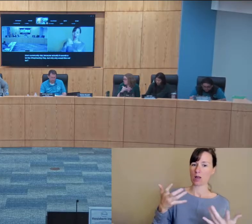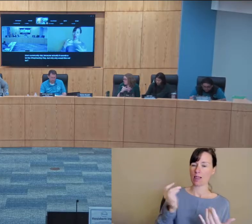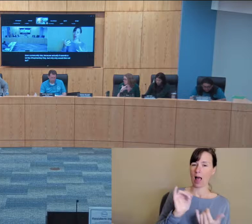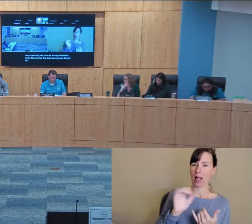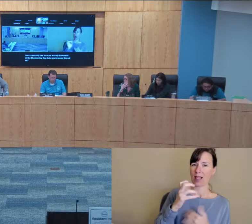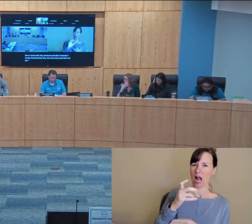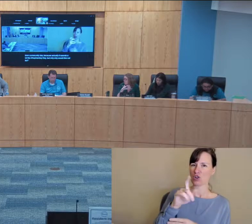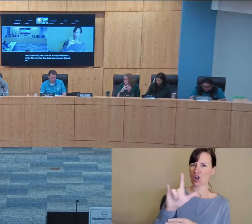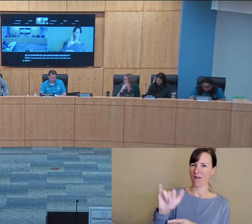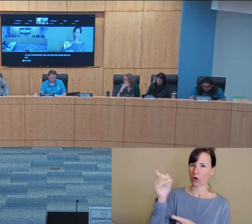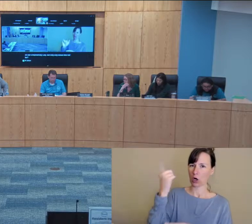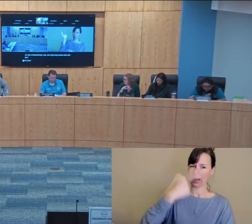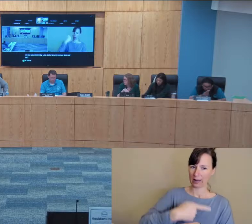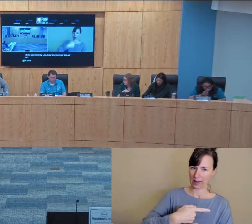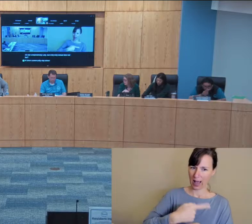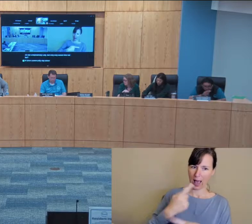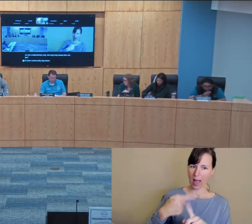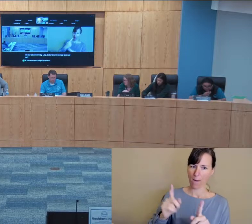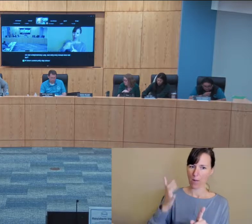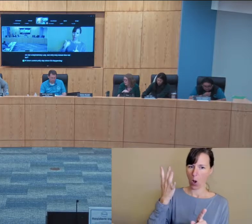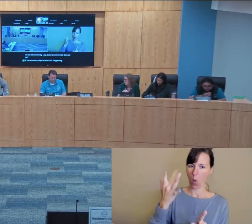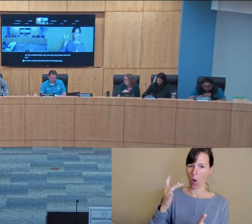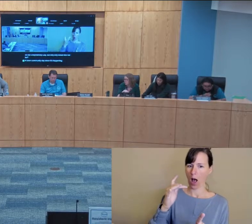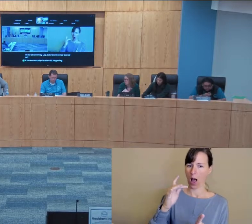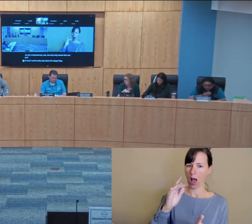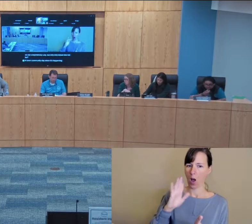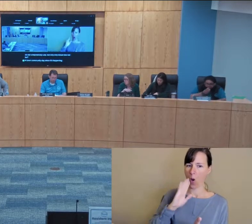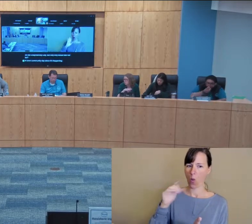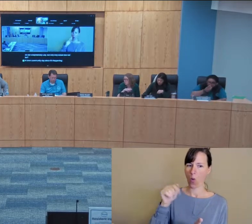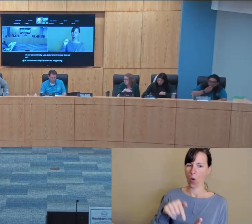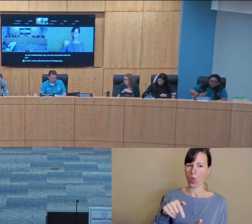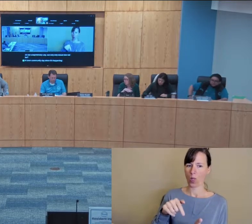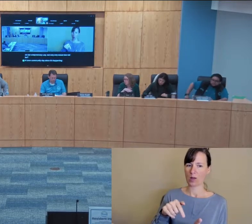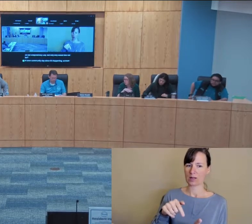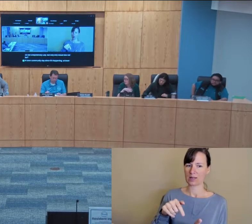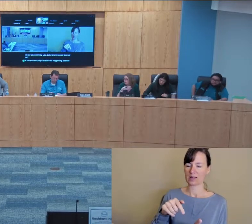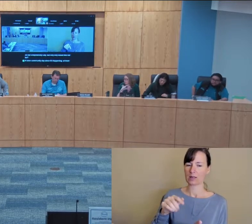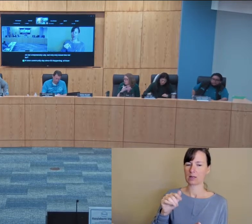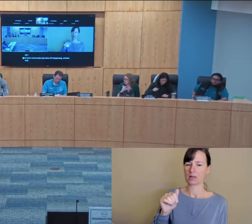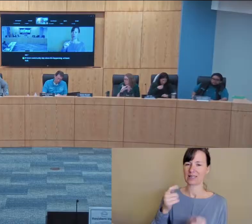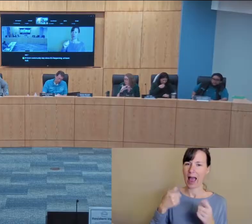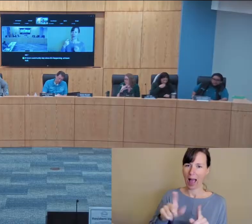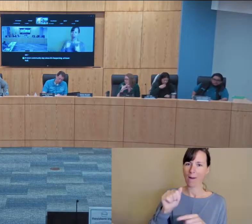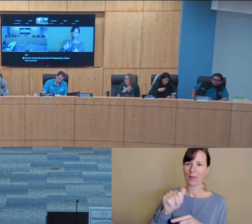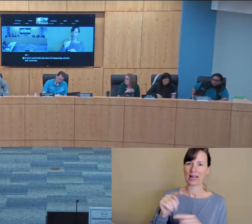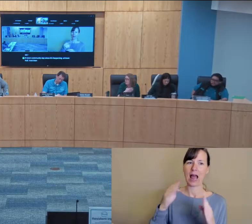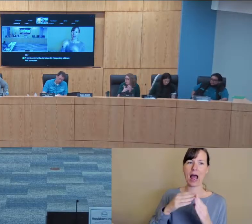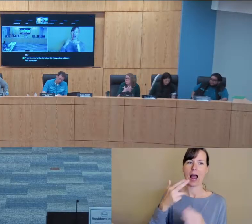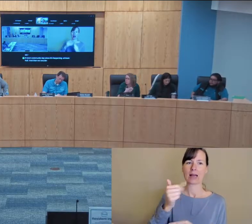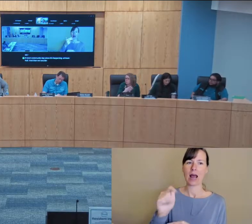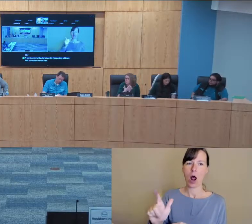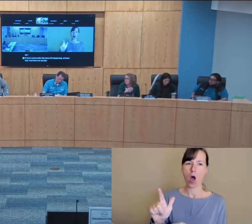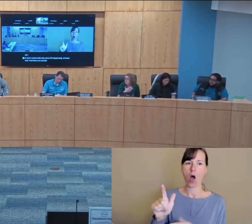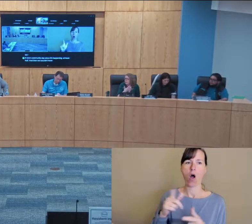town community day since it's happening at Town Hall? And then we wouldn't have this question of making